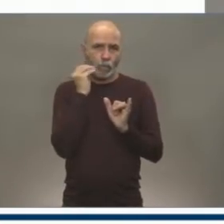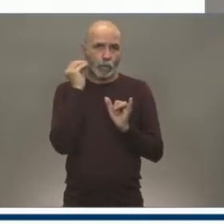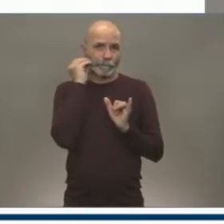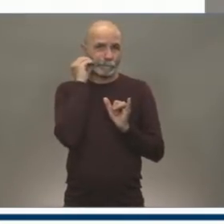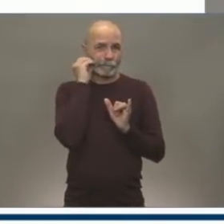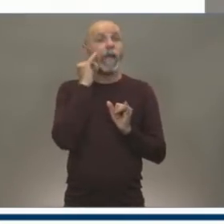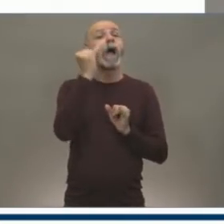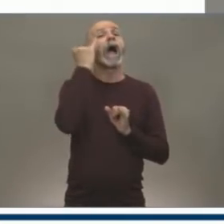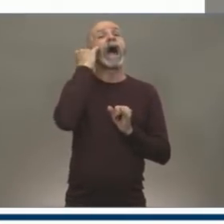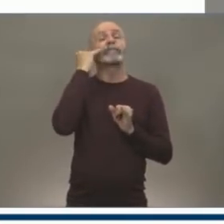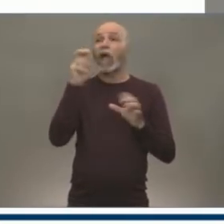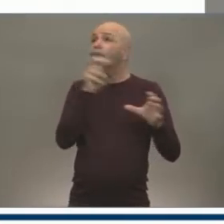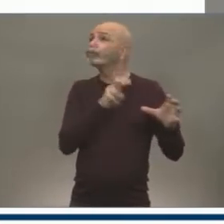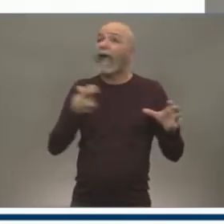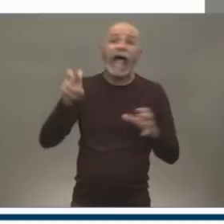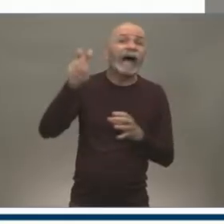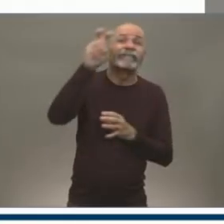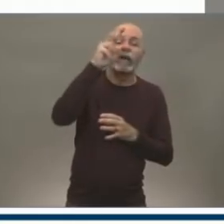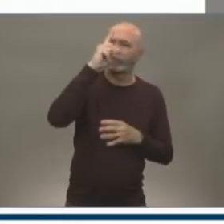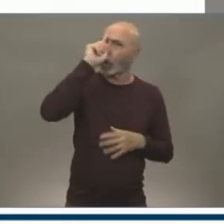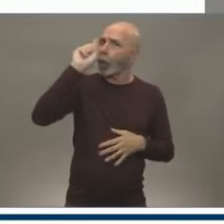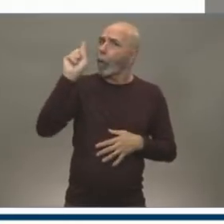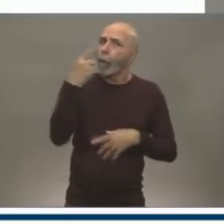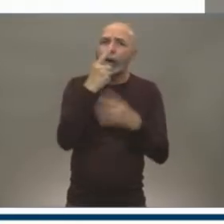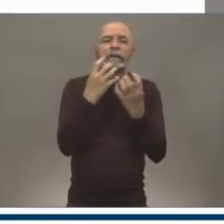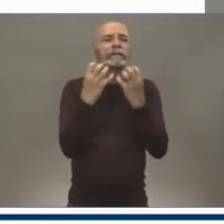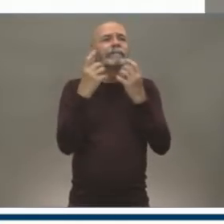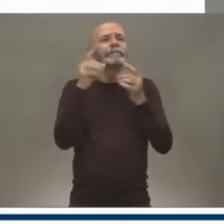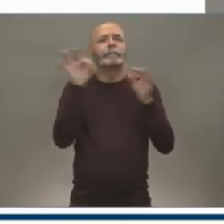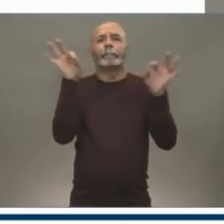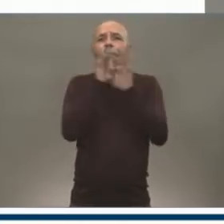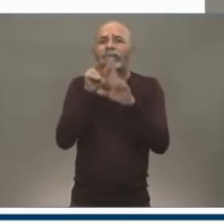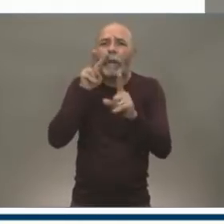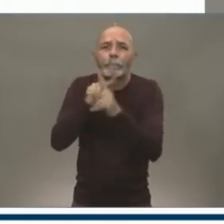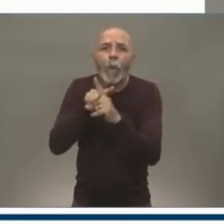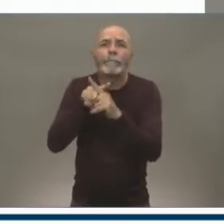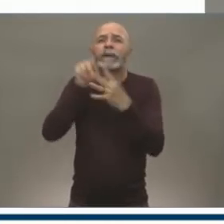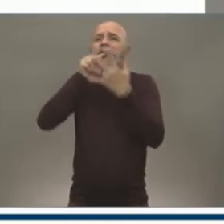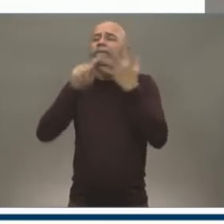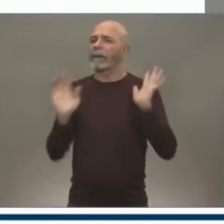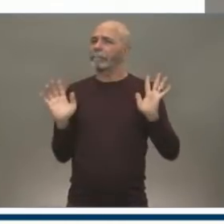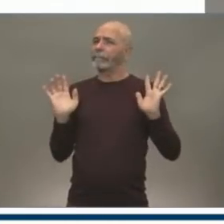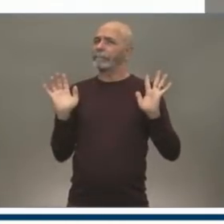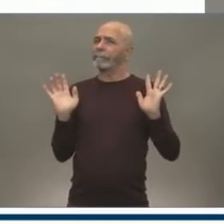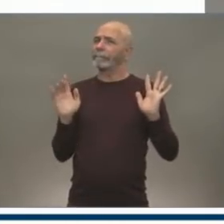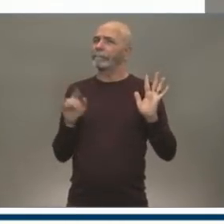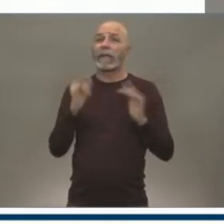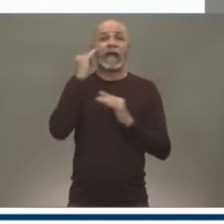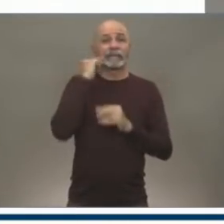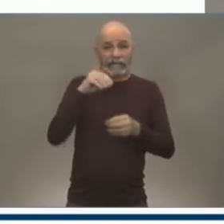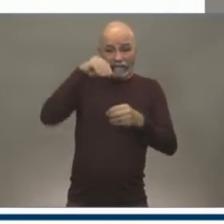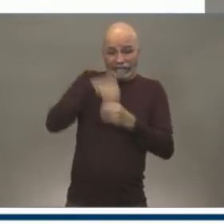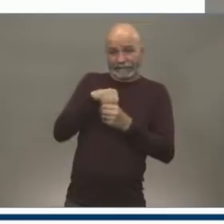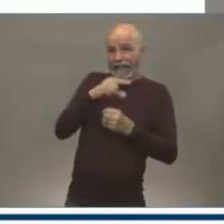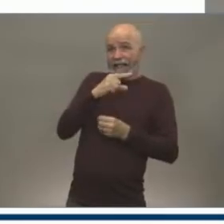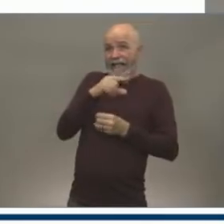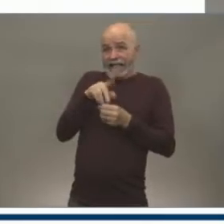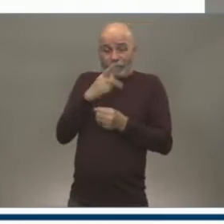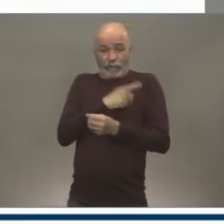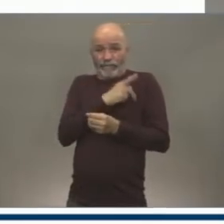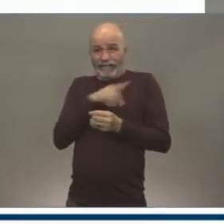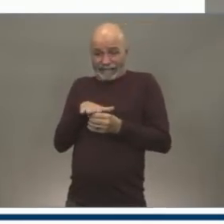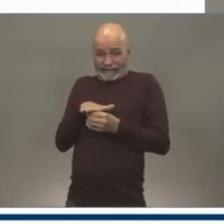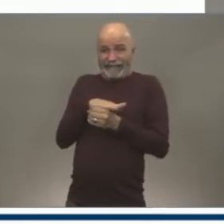province. But also we're asking you, as we said, within the province, essential travel in and out